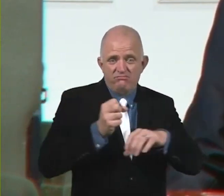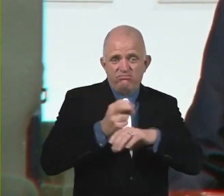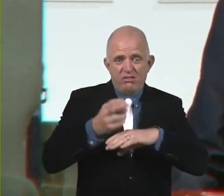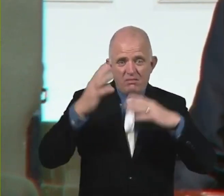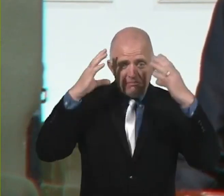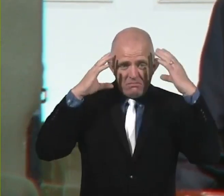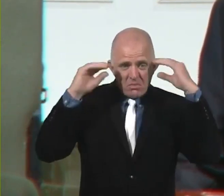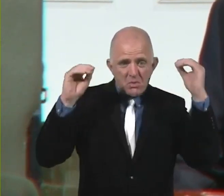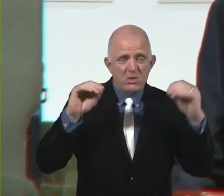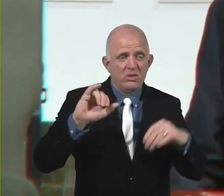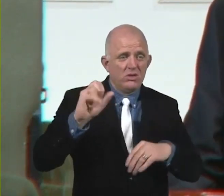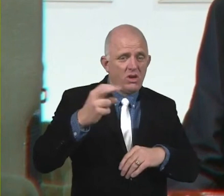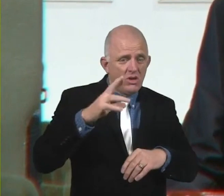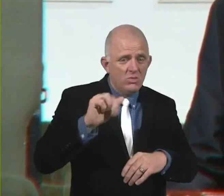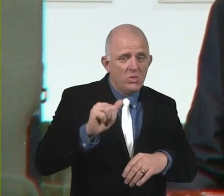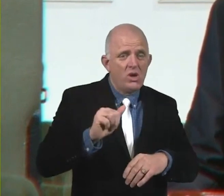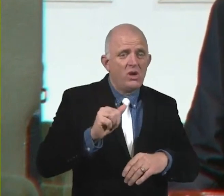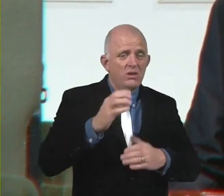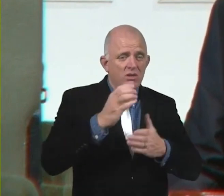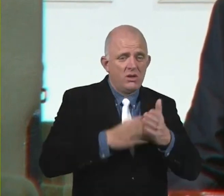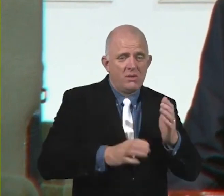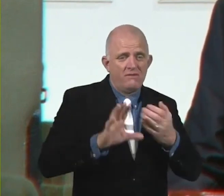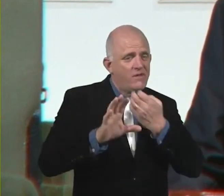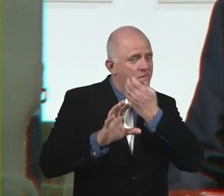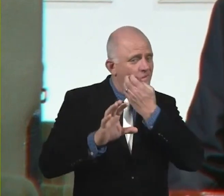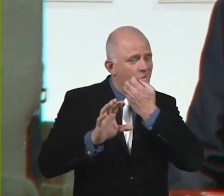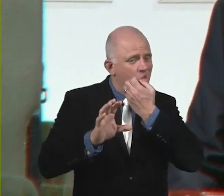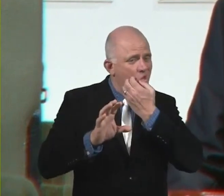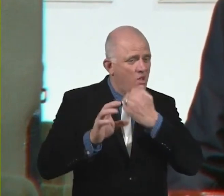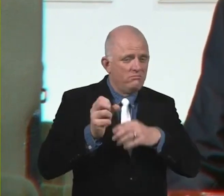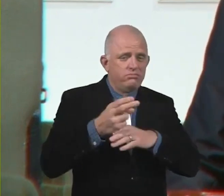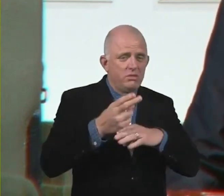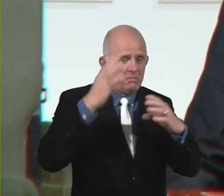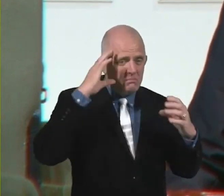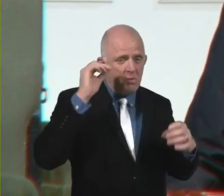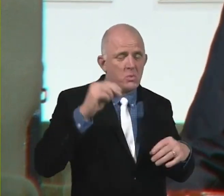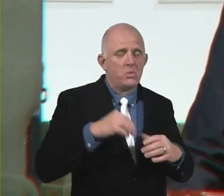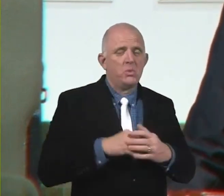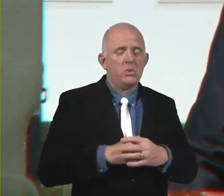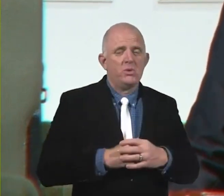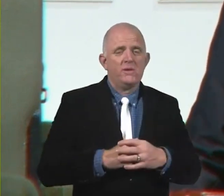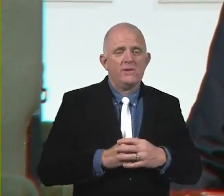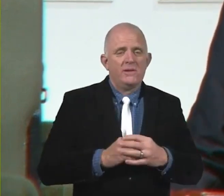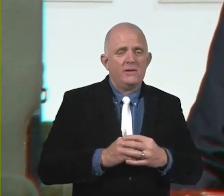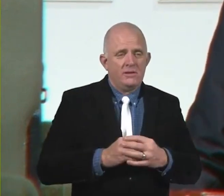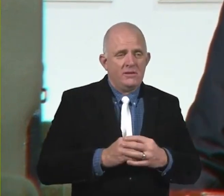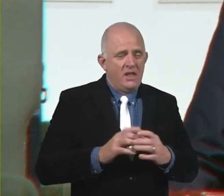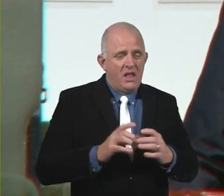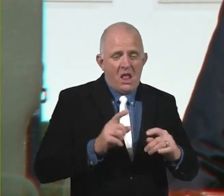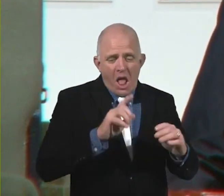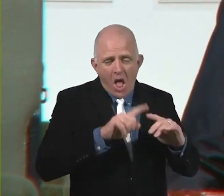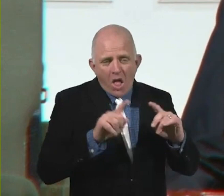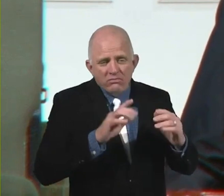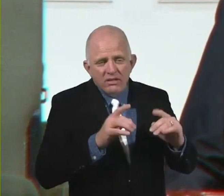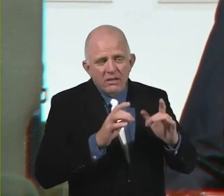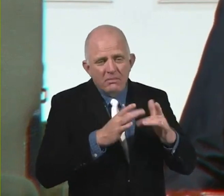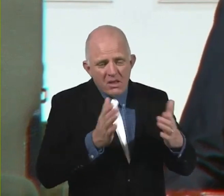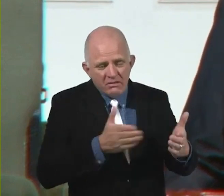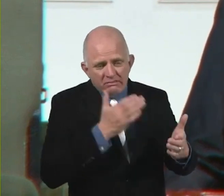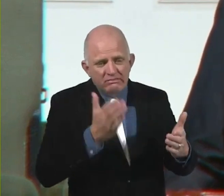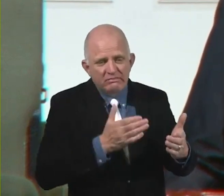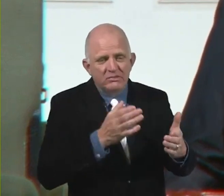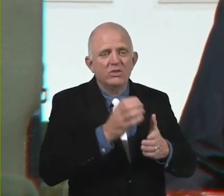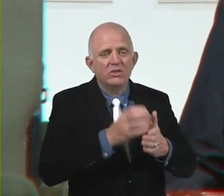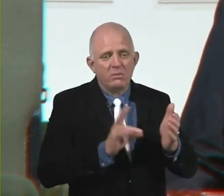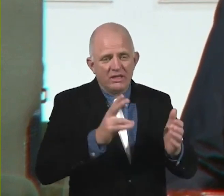Joshua, better. Chapter 4, he's better than Moses. And you move right on through, and you'll come down to chapter 7, and